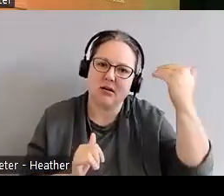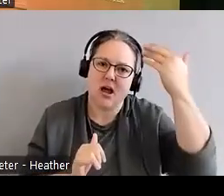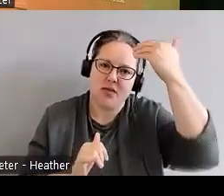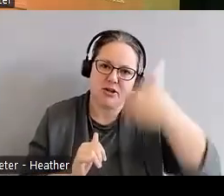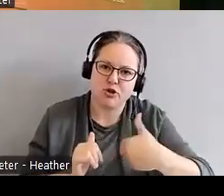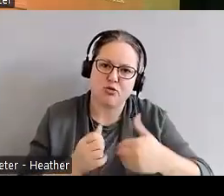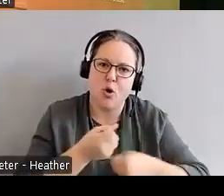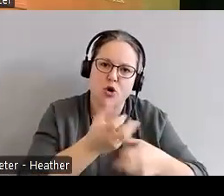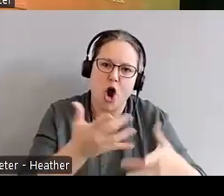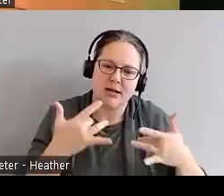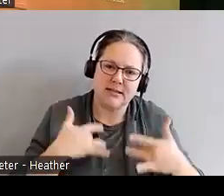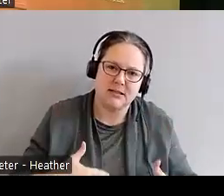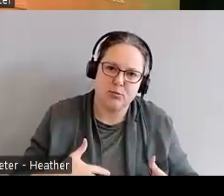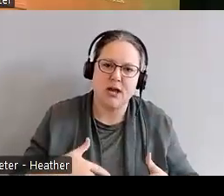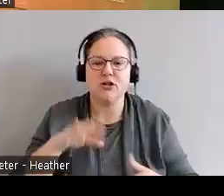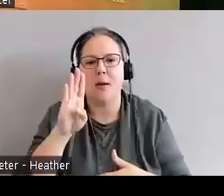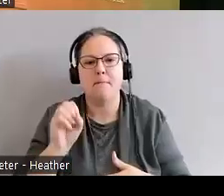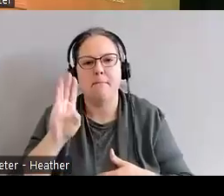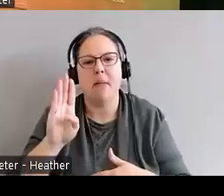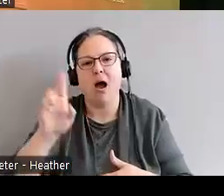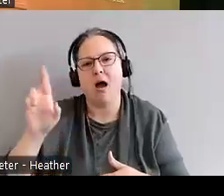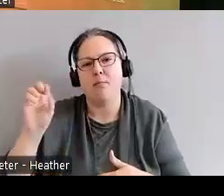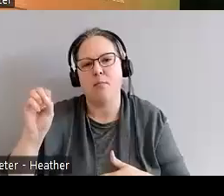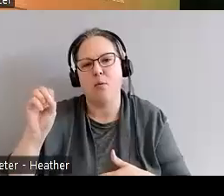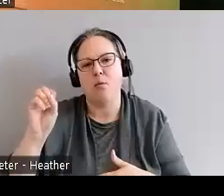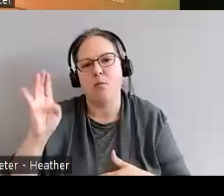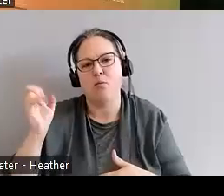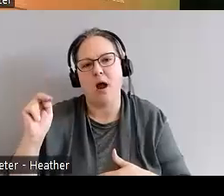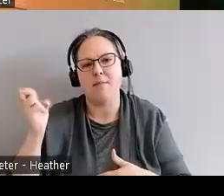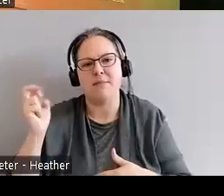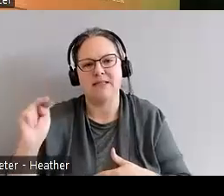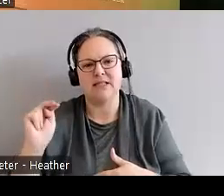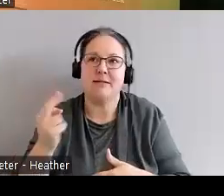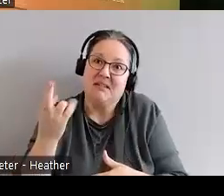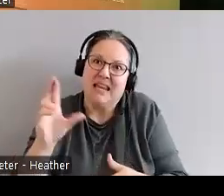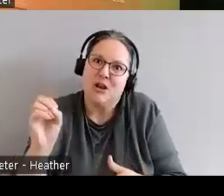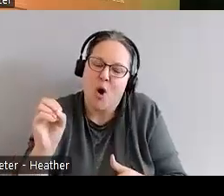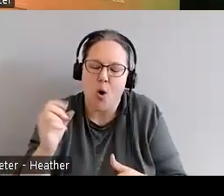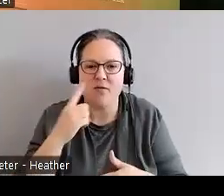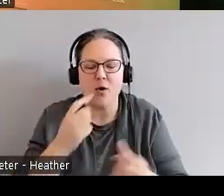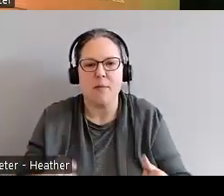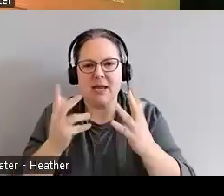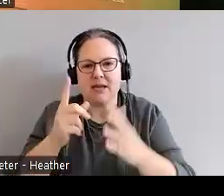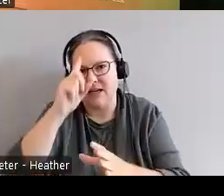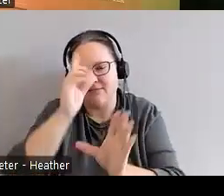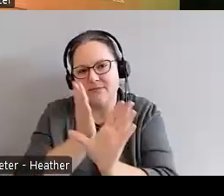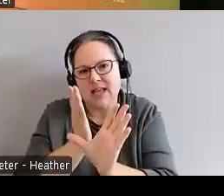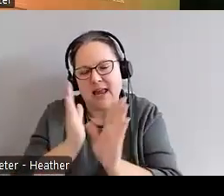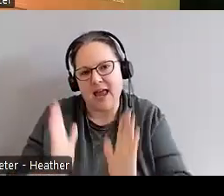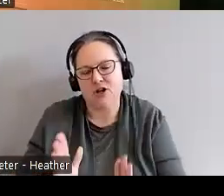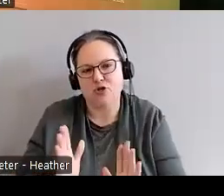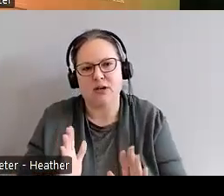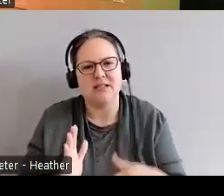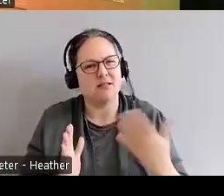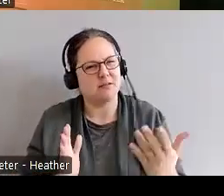Bob Robinson, who is a hero to many neuropsychiatrists. And here's a vascular depression that seems to be like a cousin